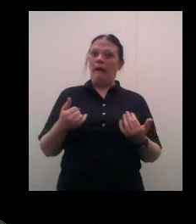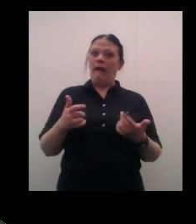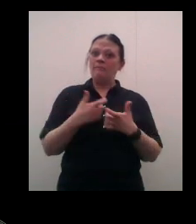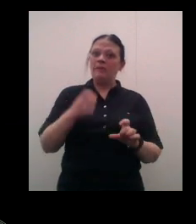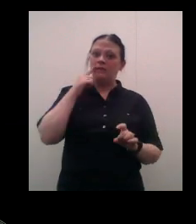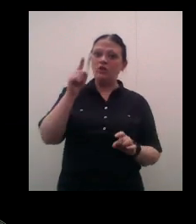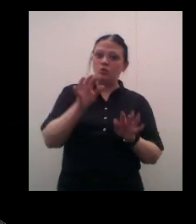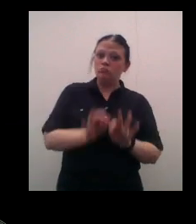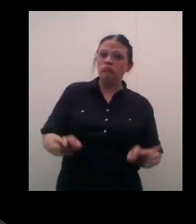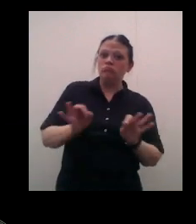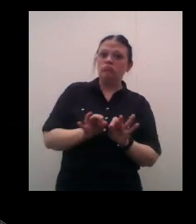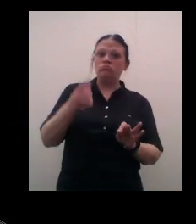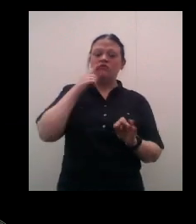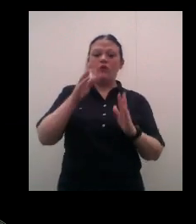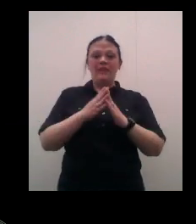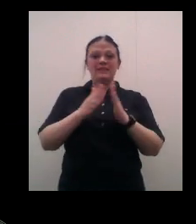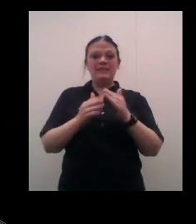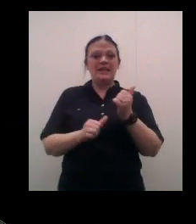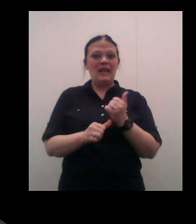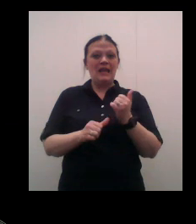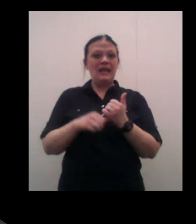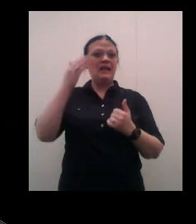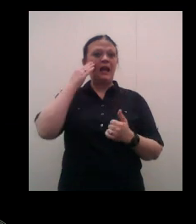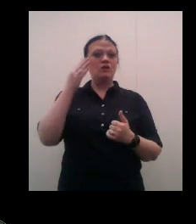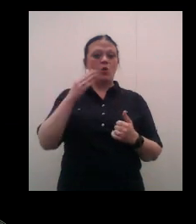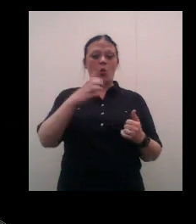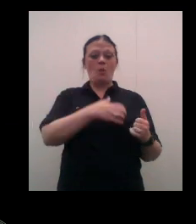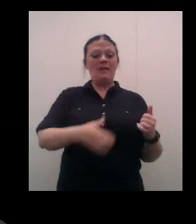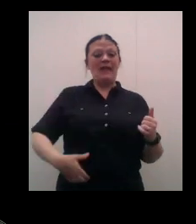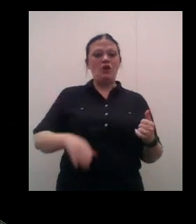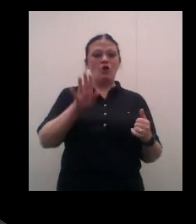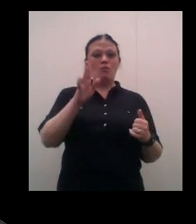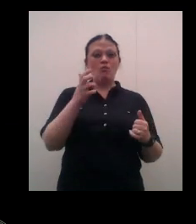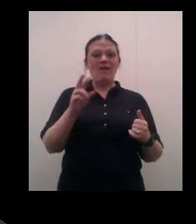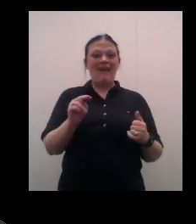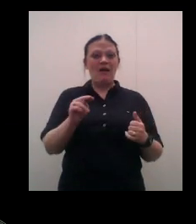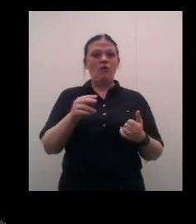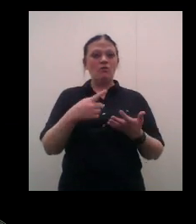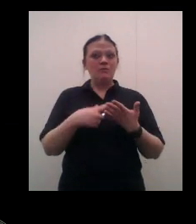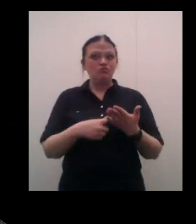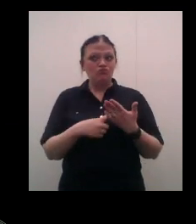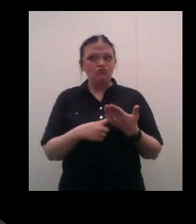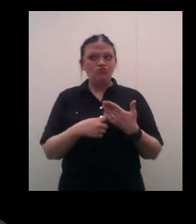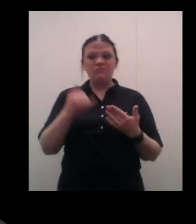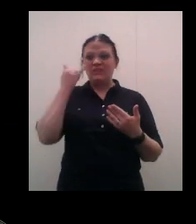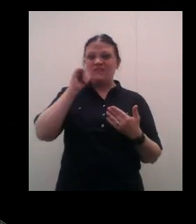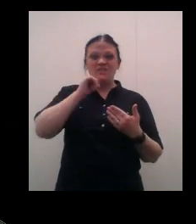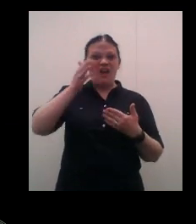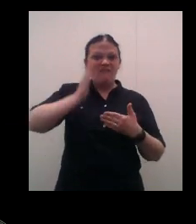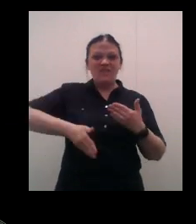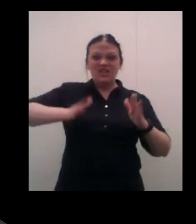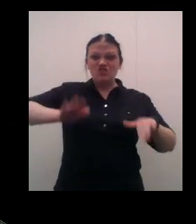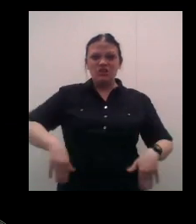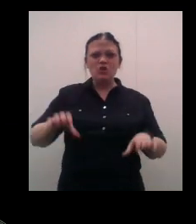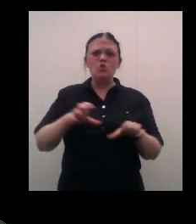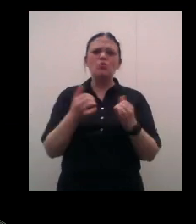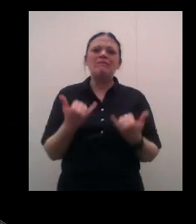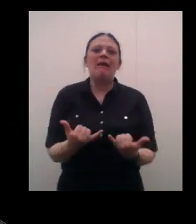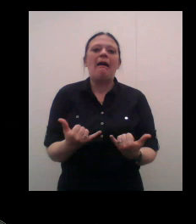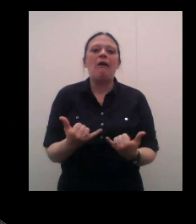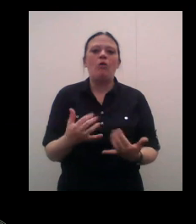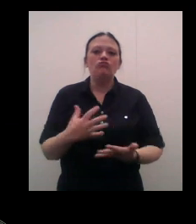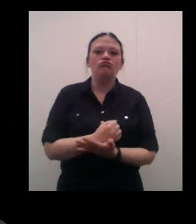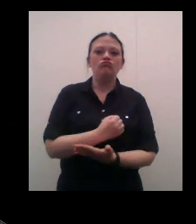the city and the aid that the city gets. I know Mayor Brown's been talking about it. So if you haven't completed the census, do it now. And